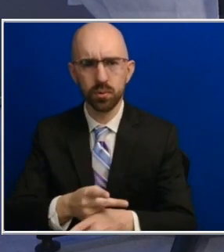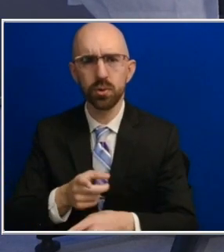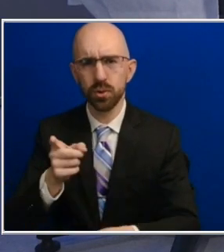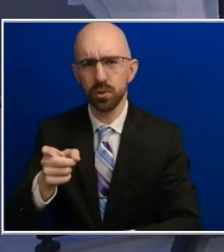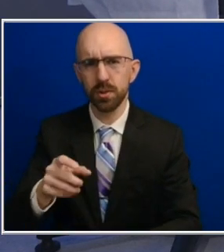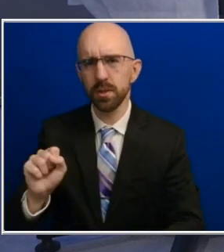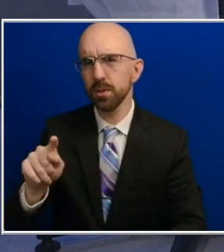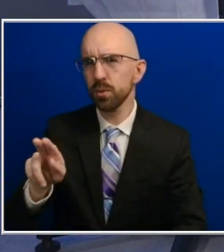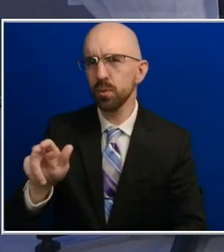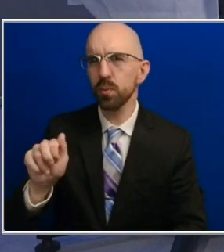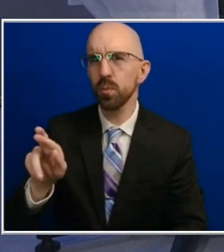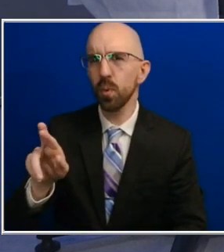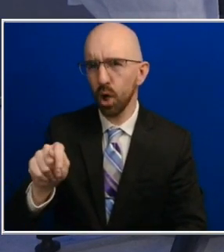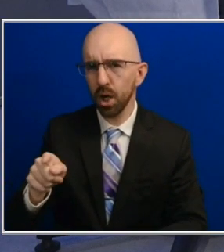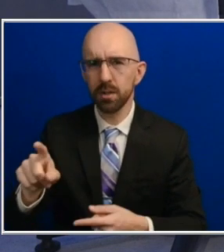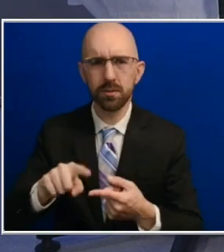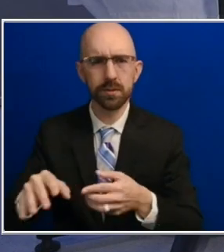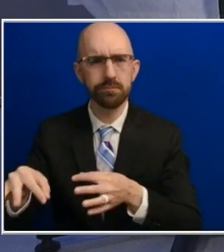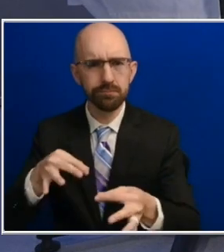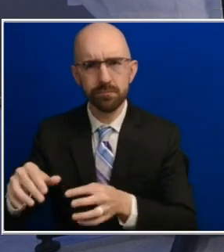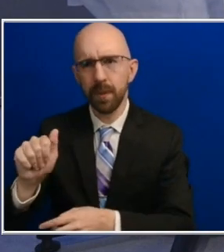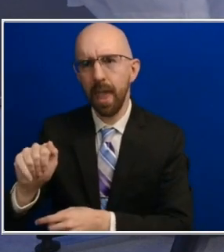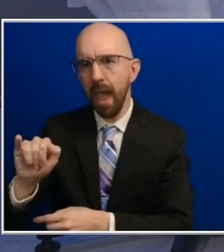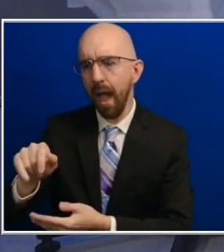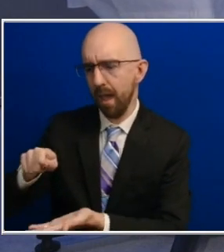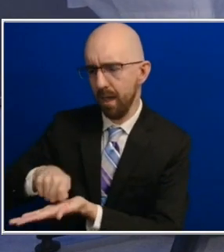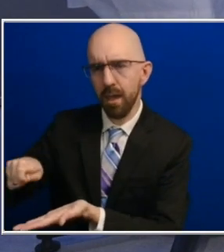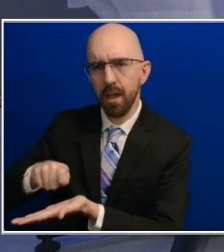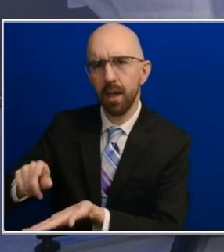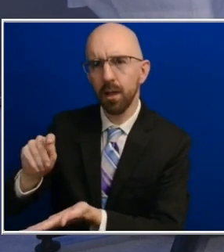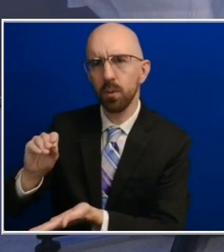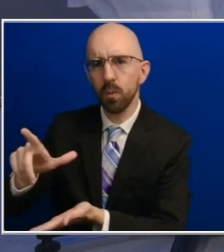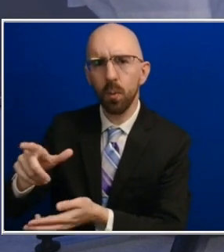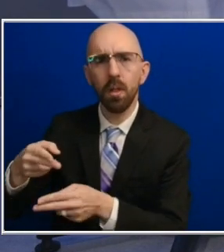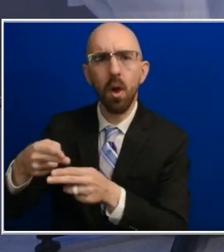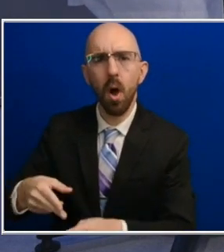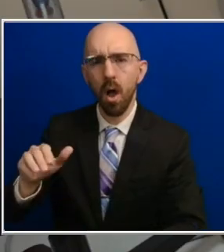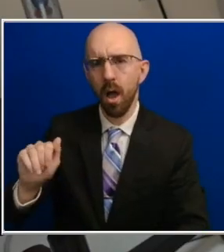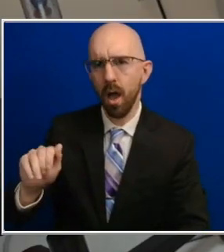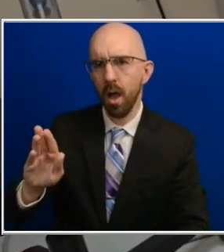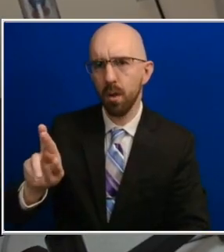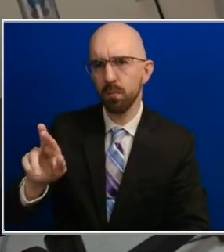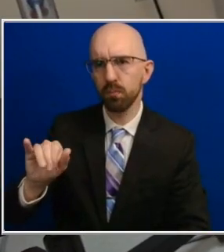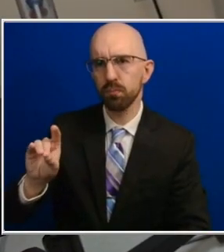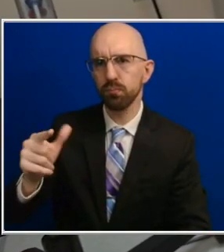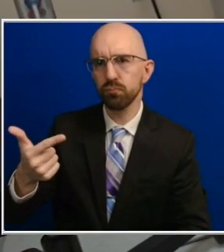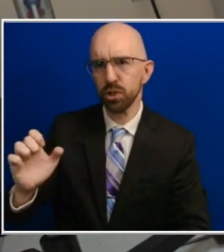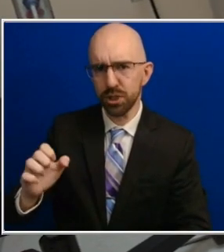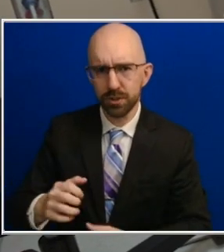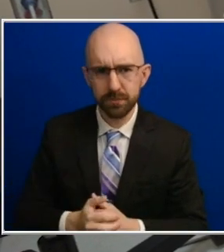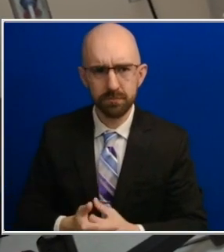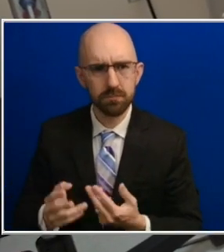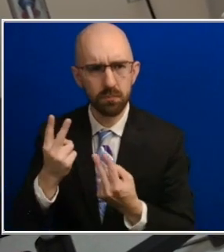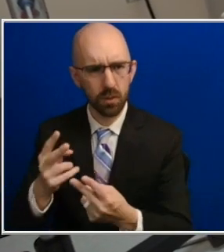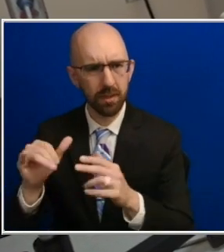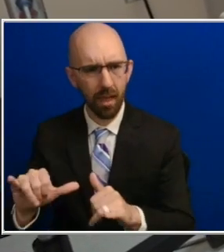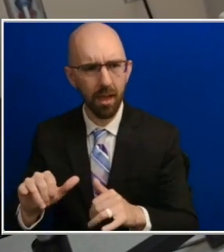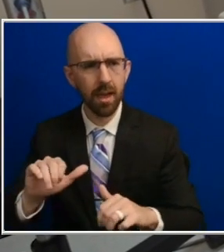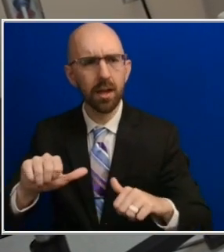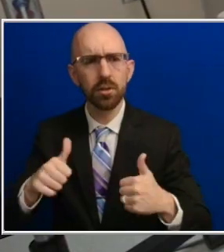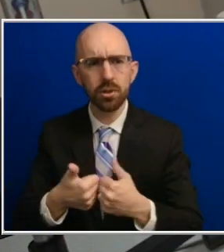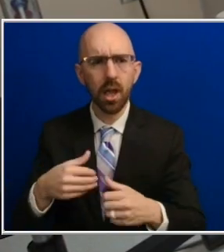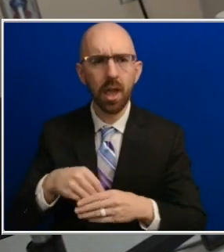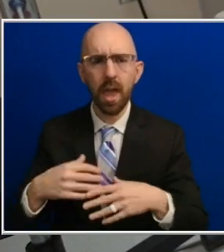show him what this AI note-taking tool can do. It's called a bridge. Let's take a look. One of the challenges in healthcare today